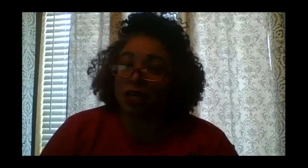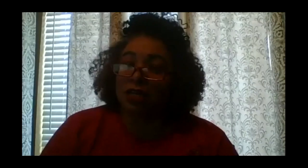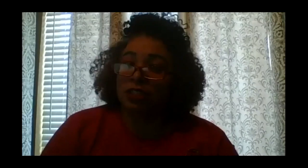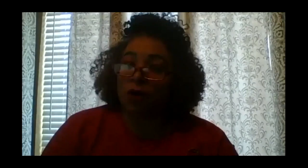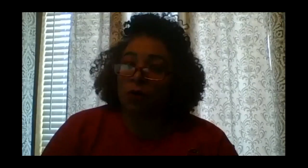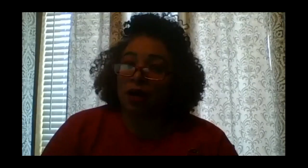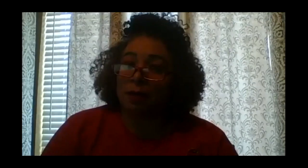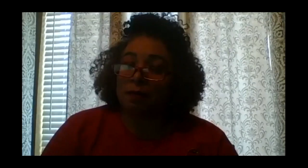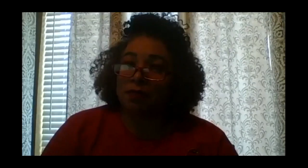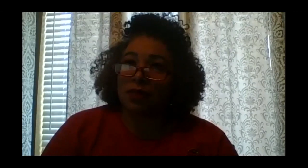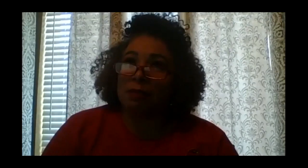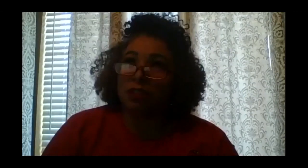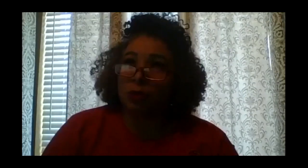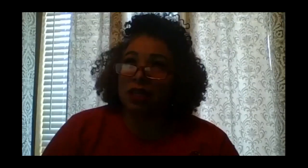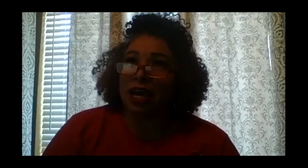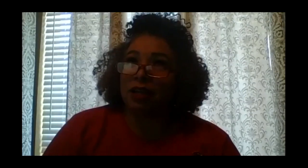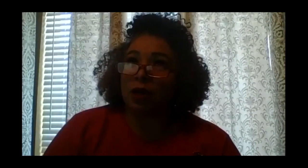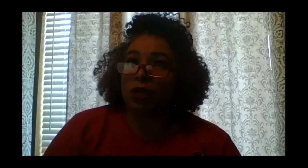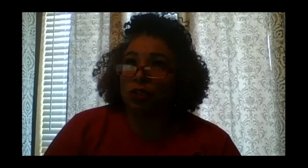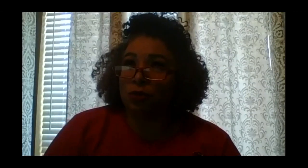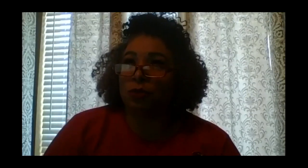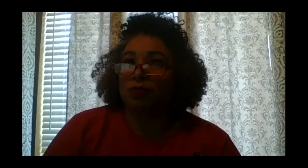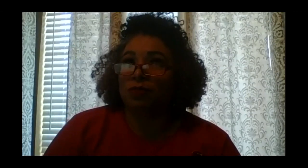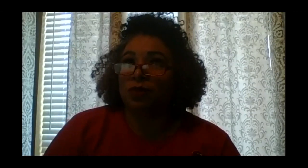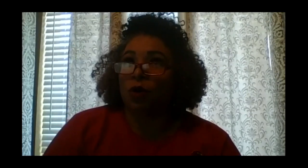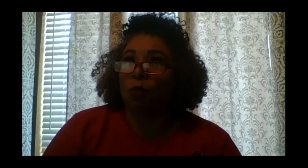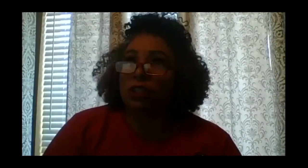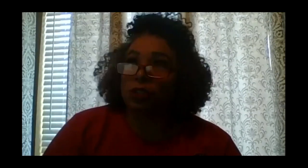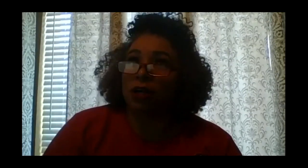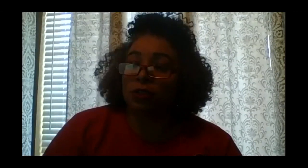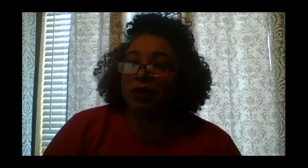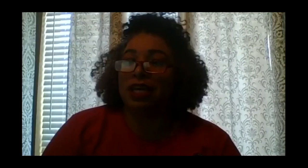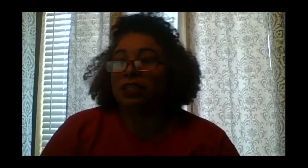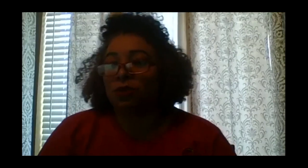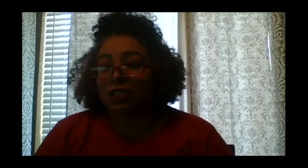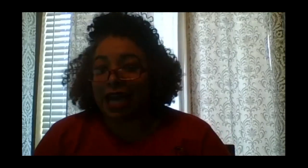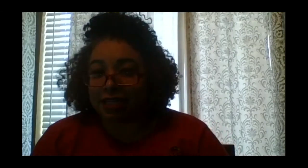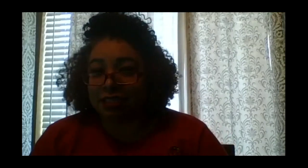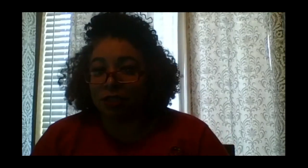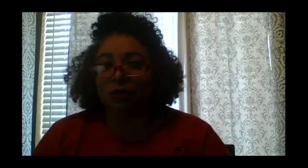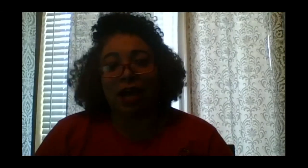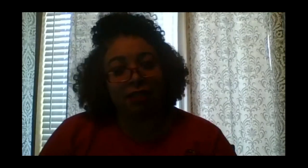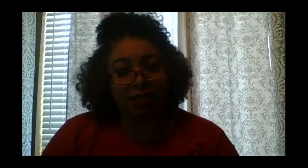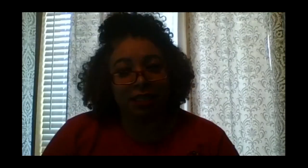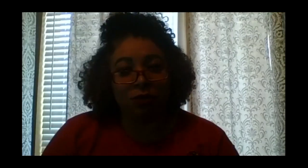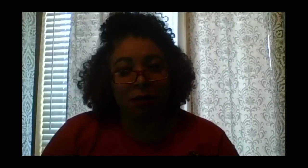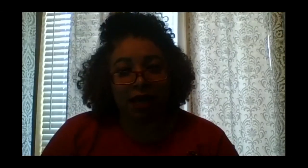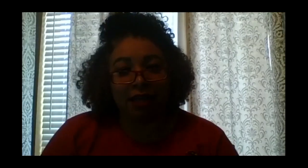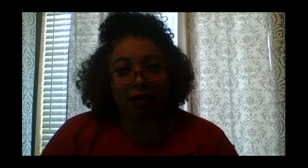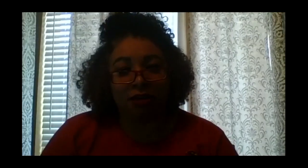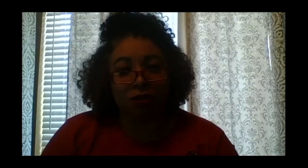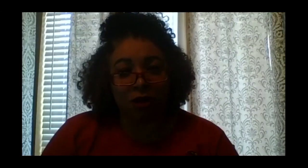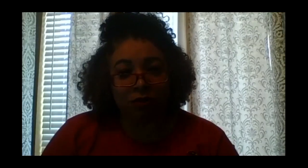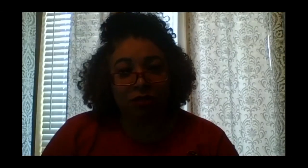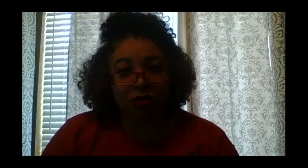loans. So I'm assuming that, like, once you start to be in school status, you don't have to continue to